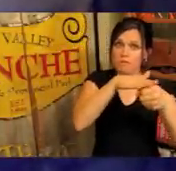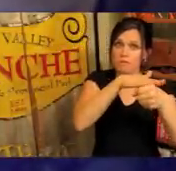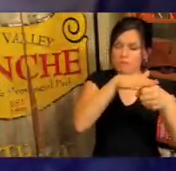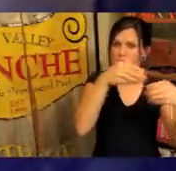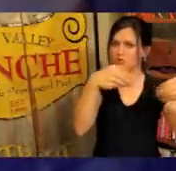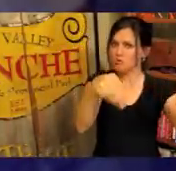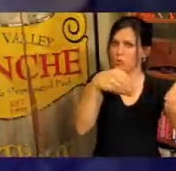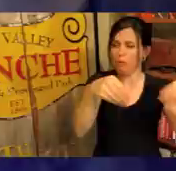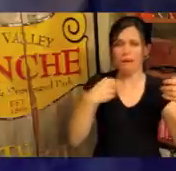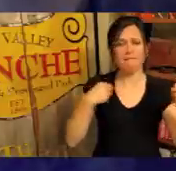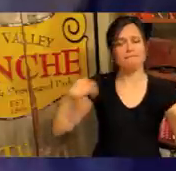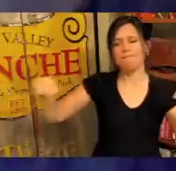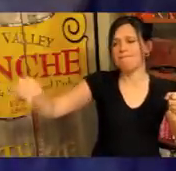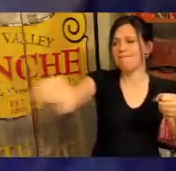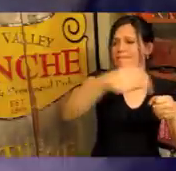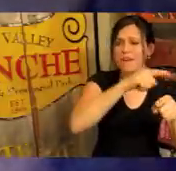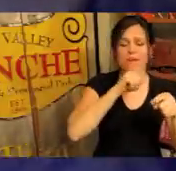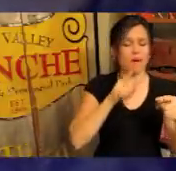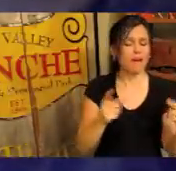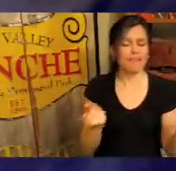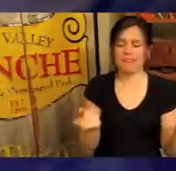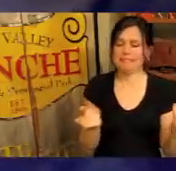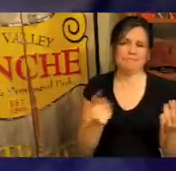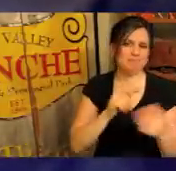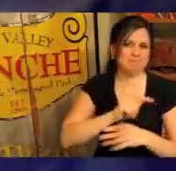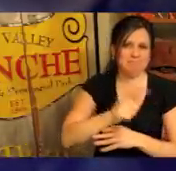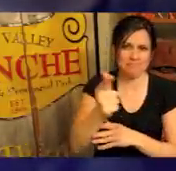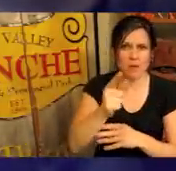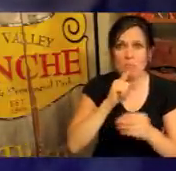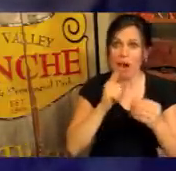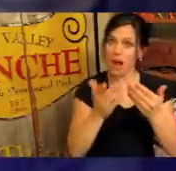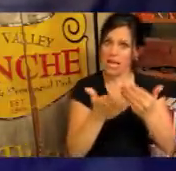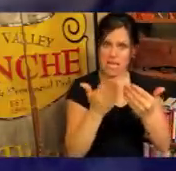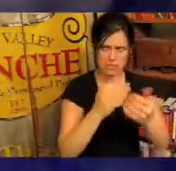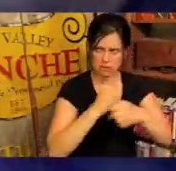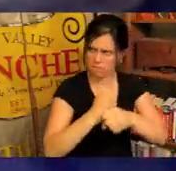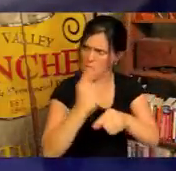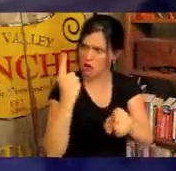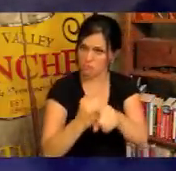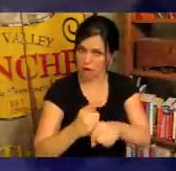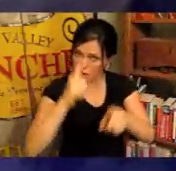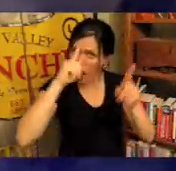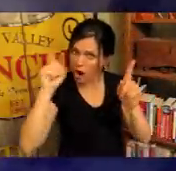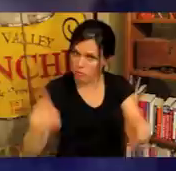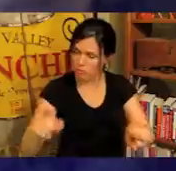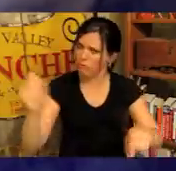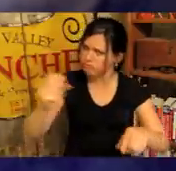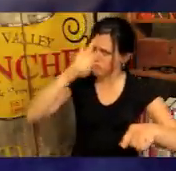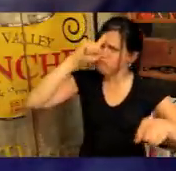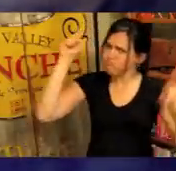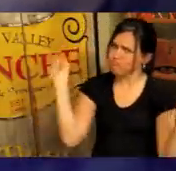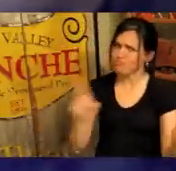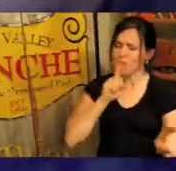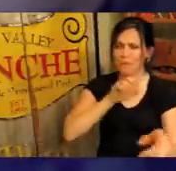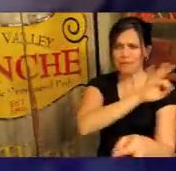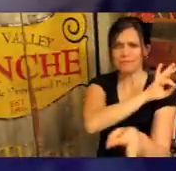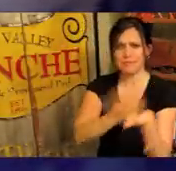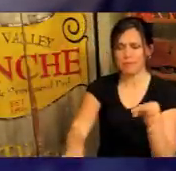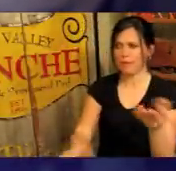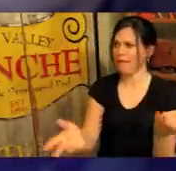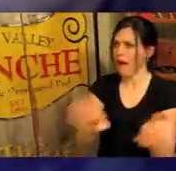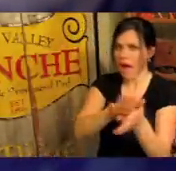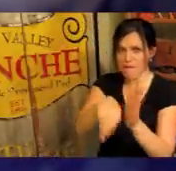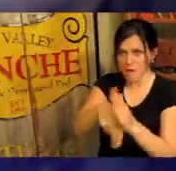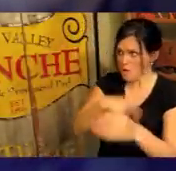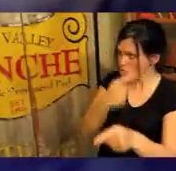they're no good. So but they're easier than you think, right? To make by scratch? Yeah, to make. Sure. They're super easy. Half an